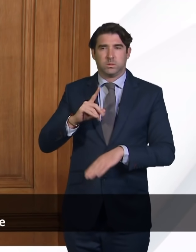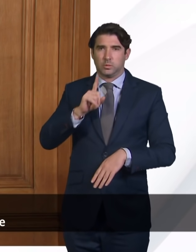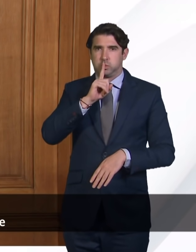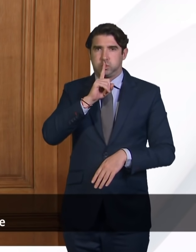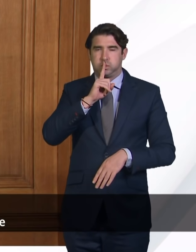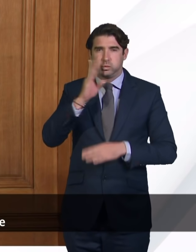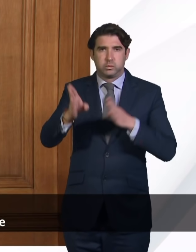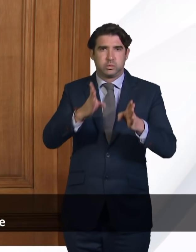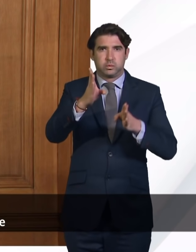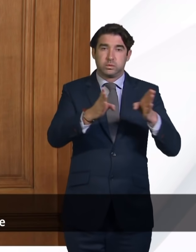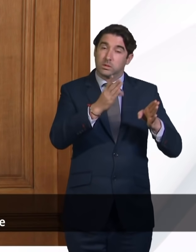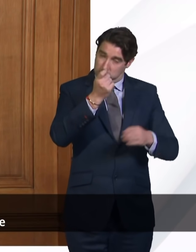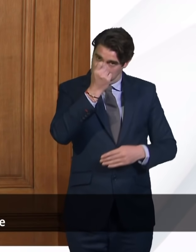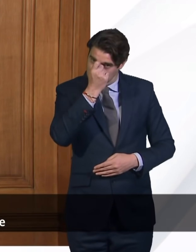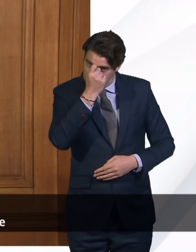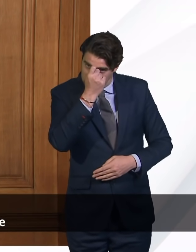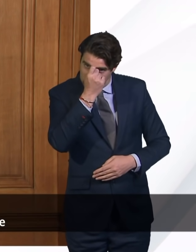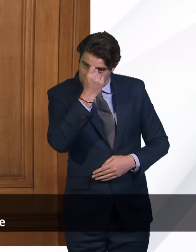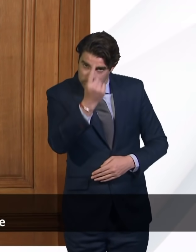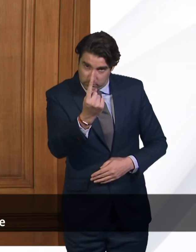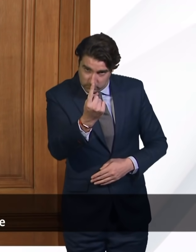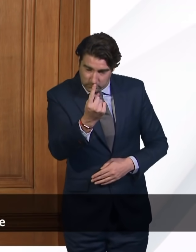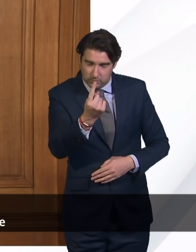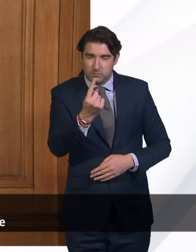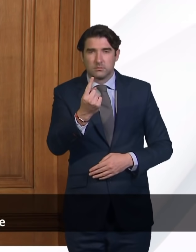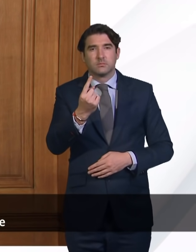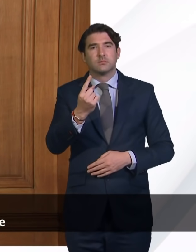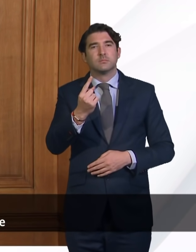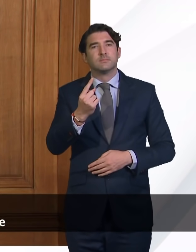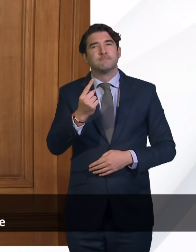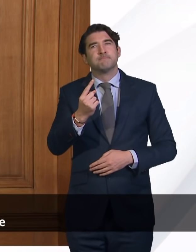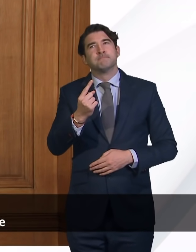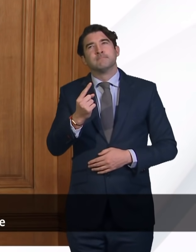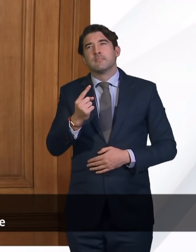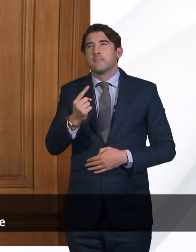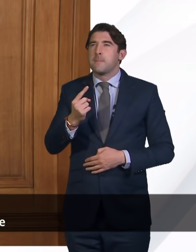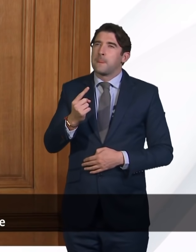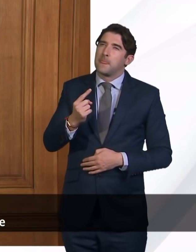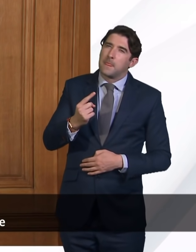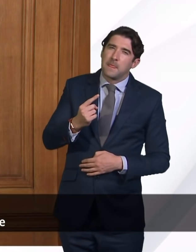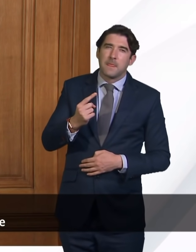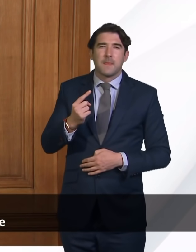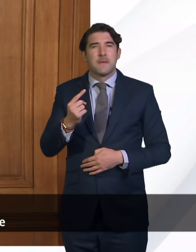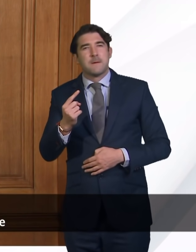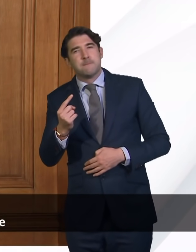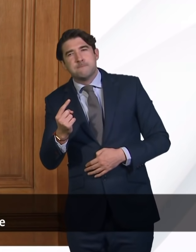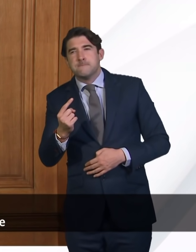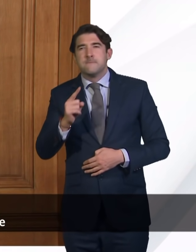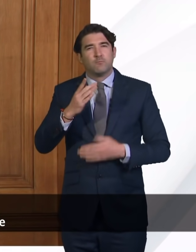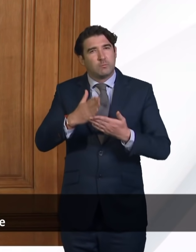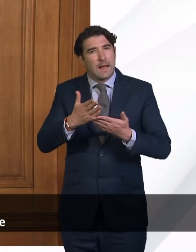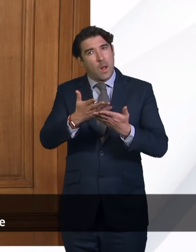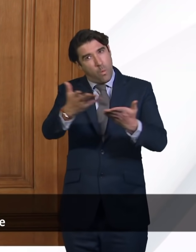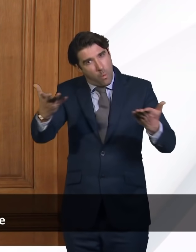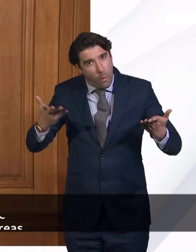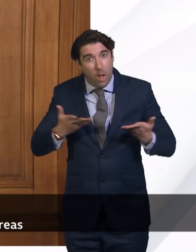And that was from a few months ago. I think the figures more recently may suggest a slightly more positive picture, but it's for all of us to